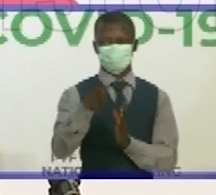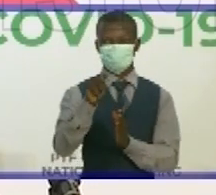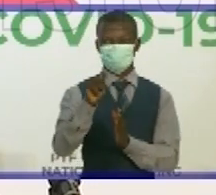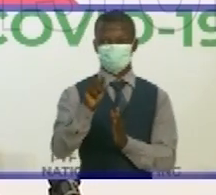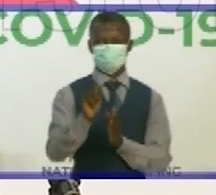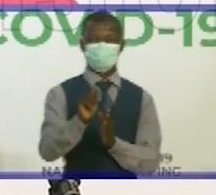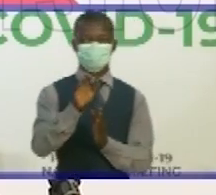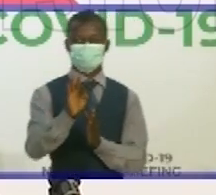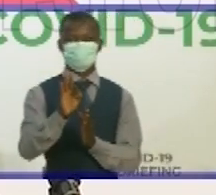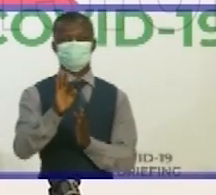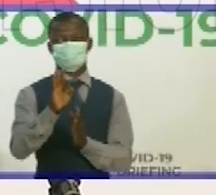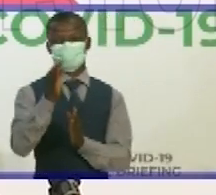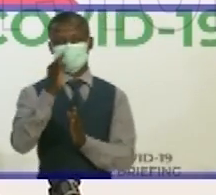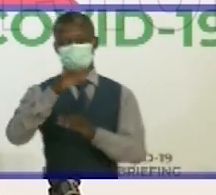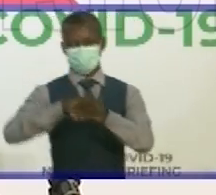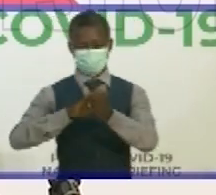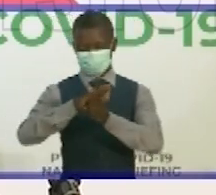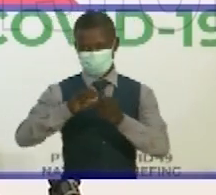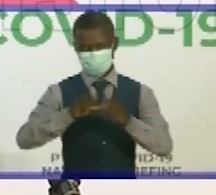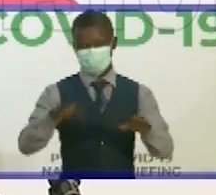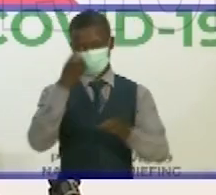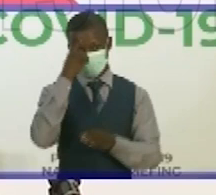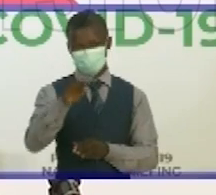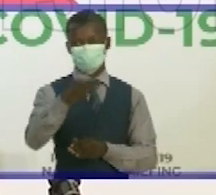for Thursday, 23rd July, 2020.